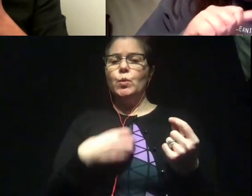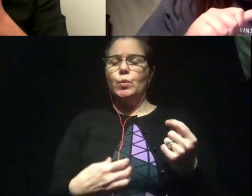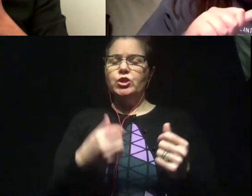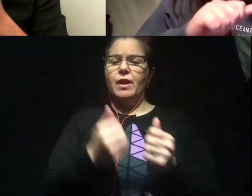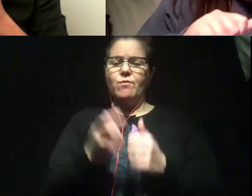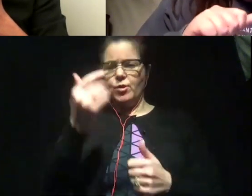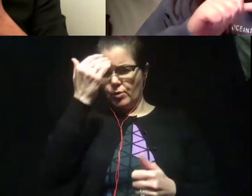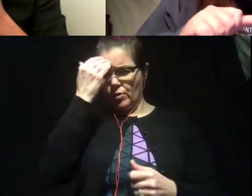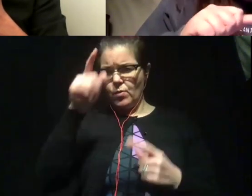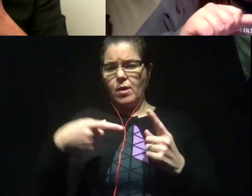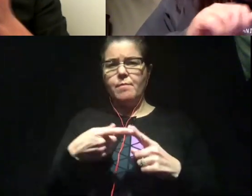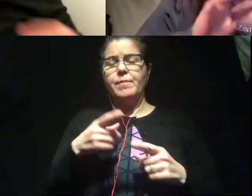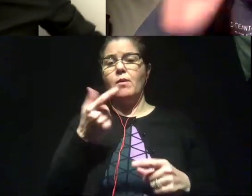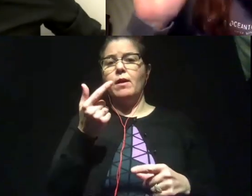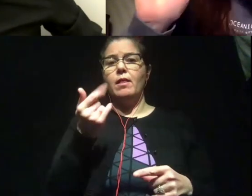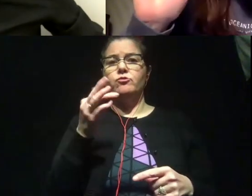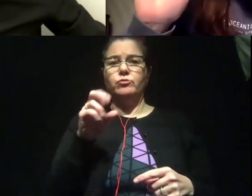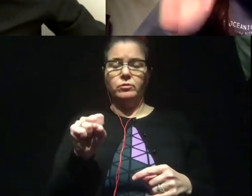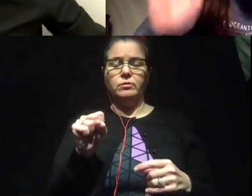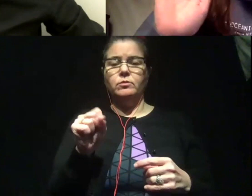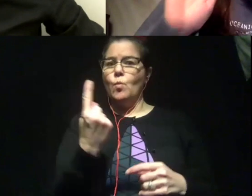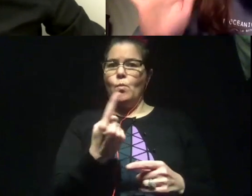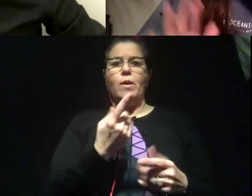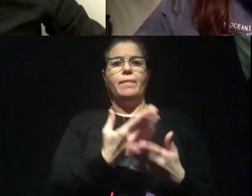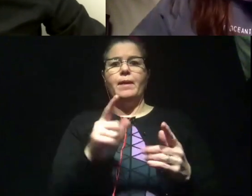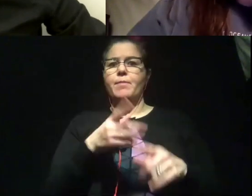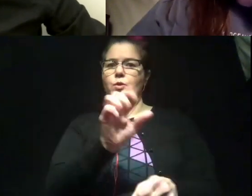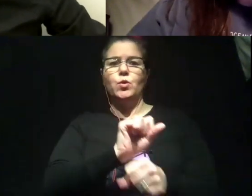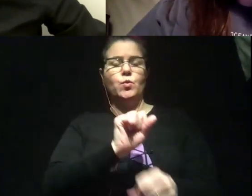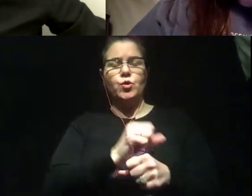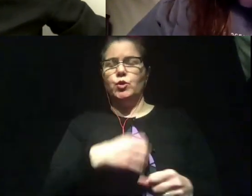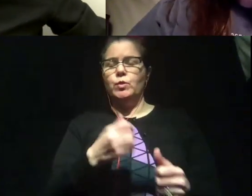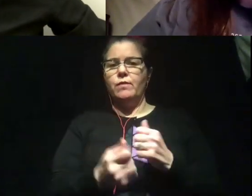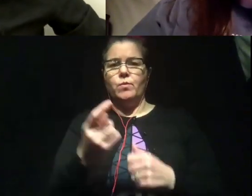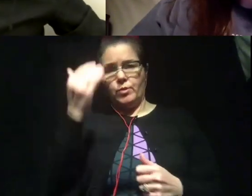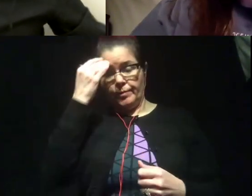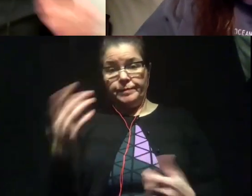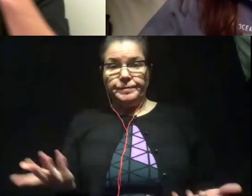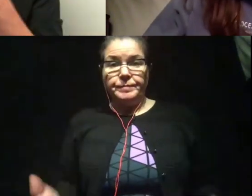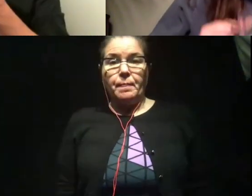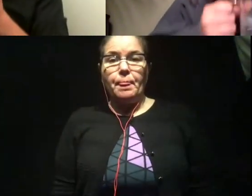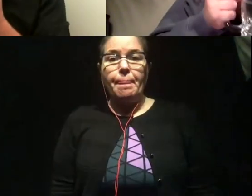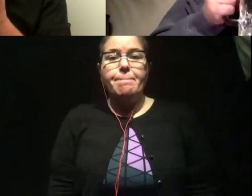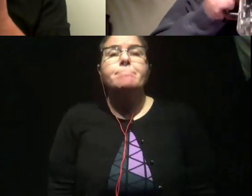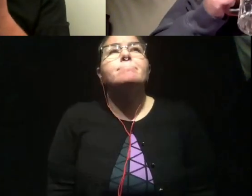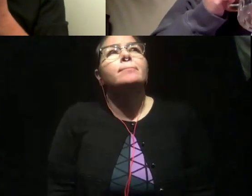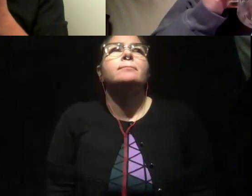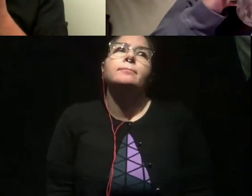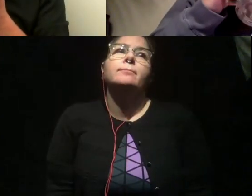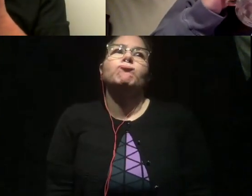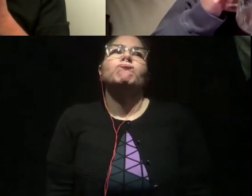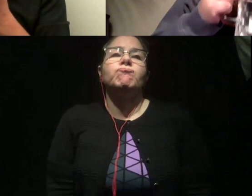knew about glaciers? Do you think like one thing about your work that you wish everybody knew?